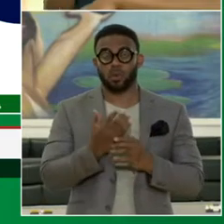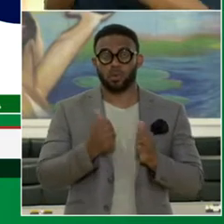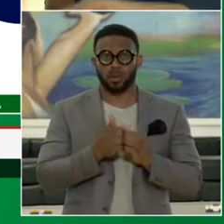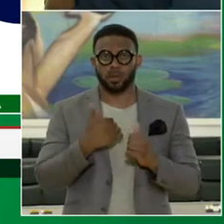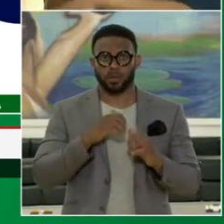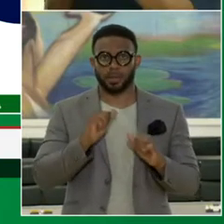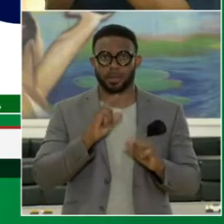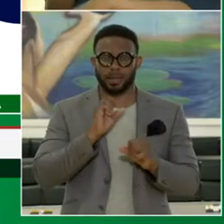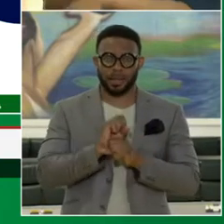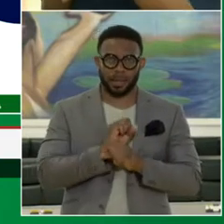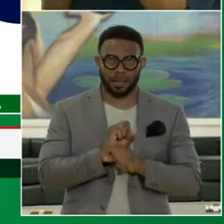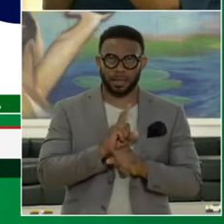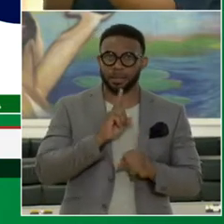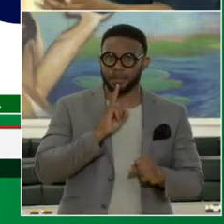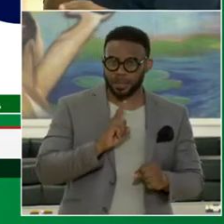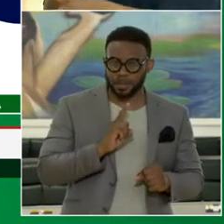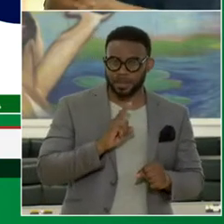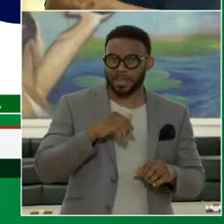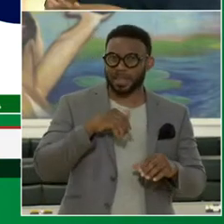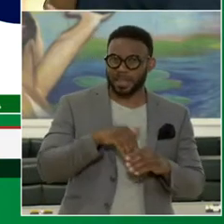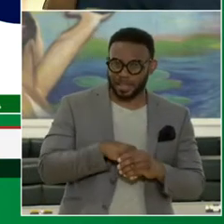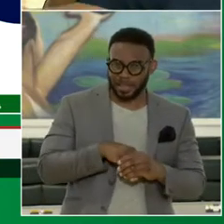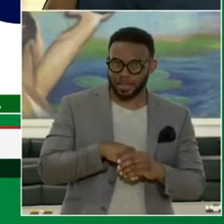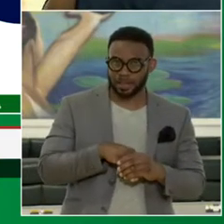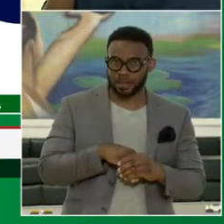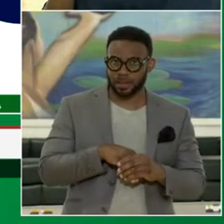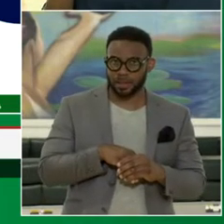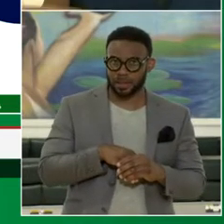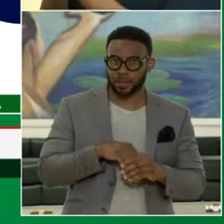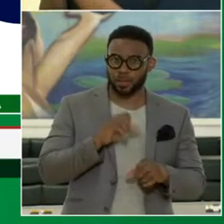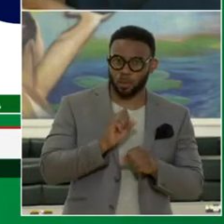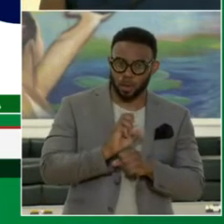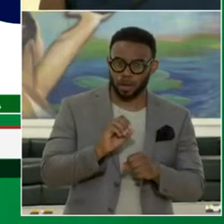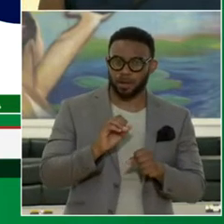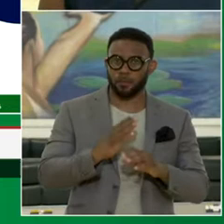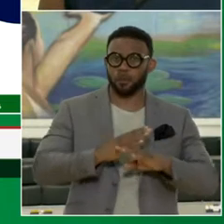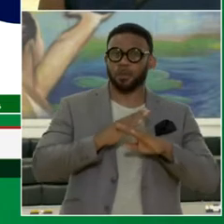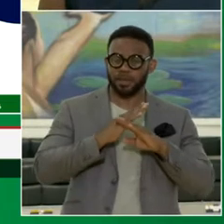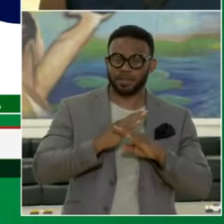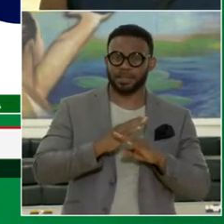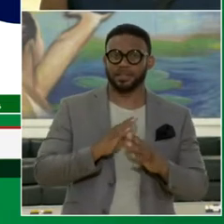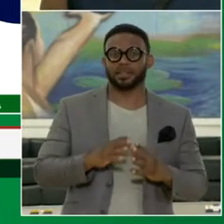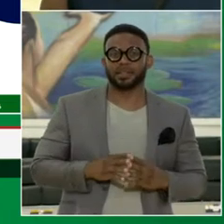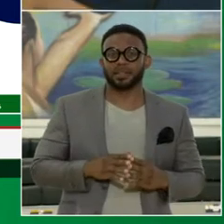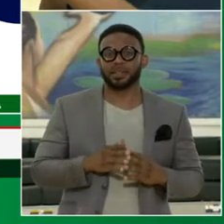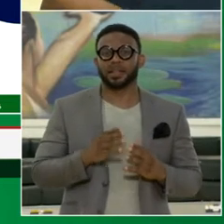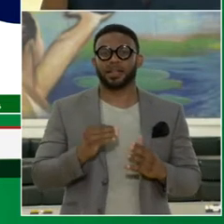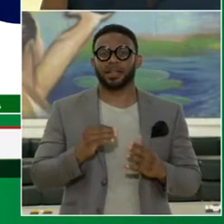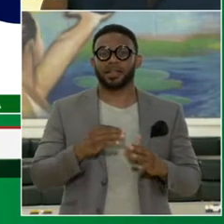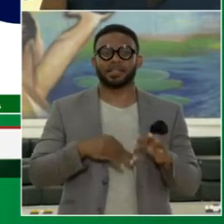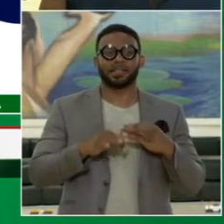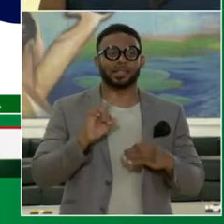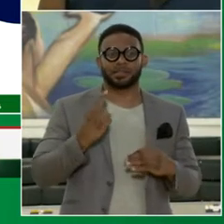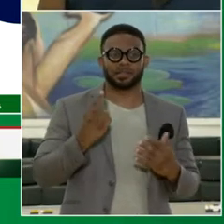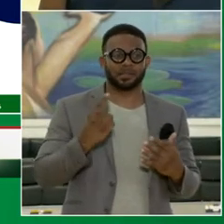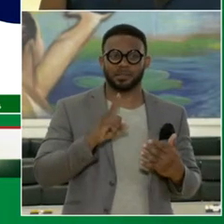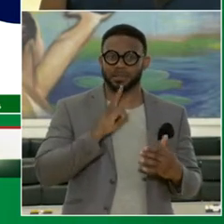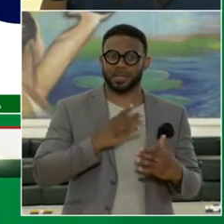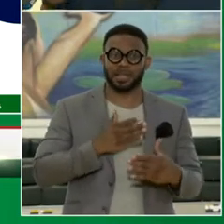so that we can actually be in the work of preventing and instead of just